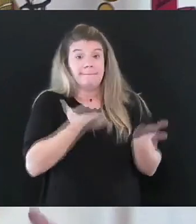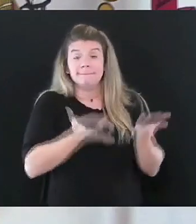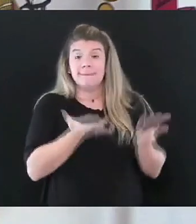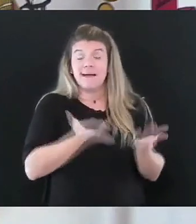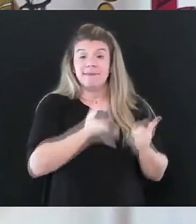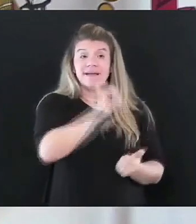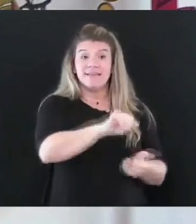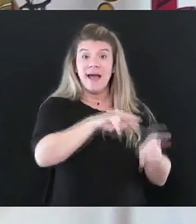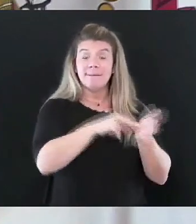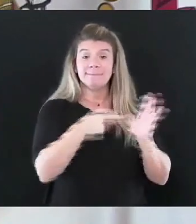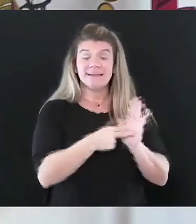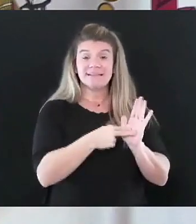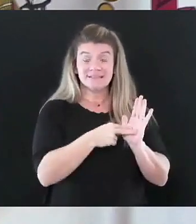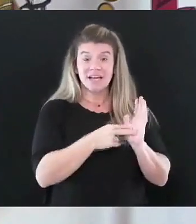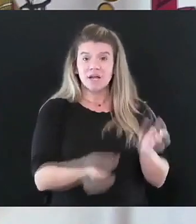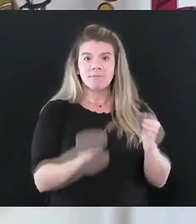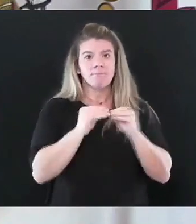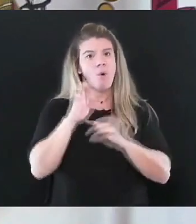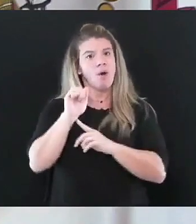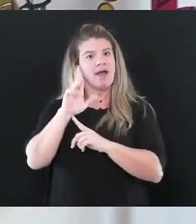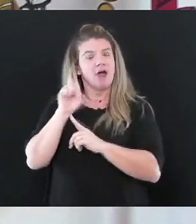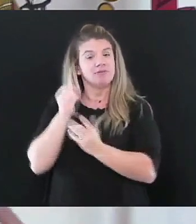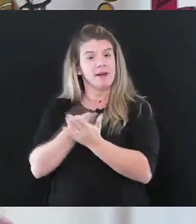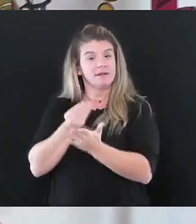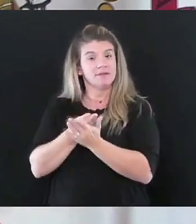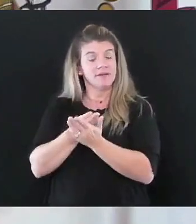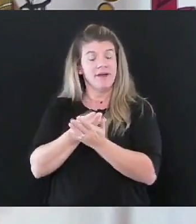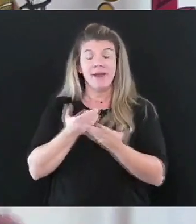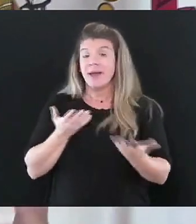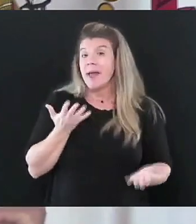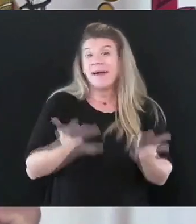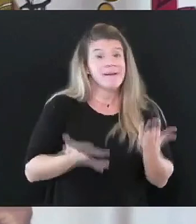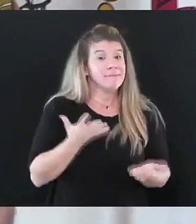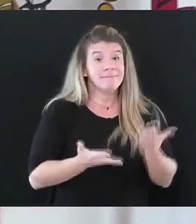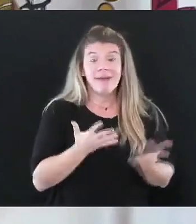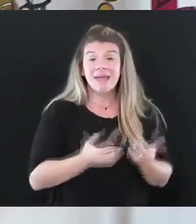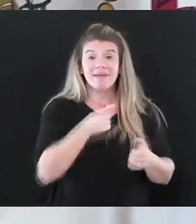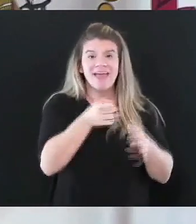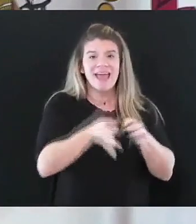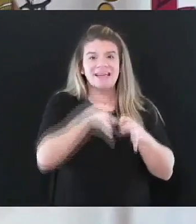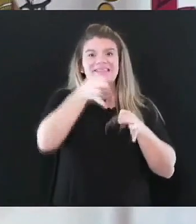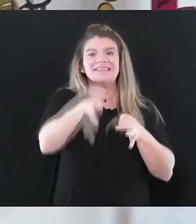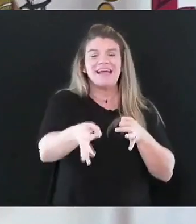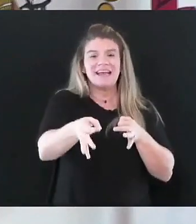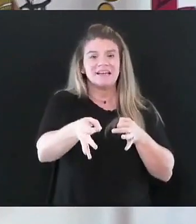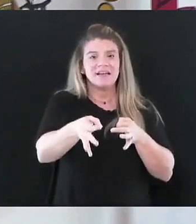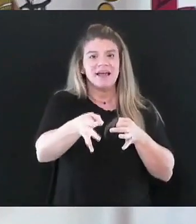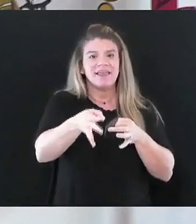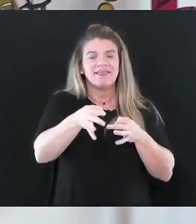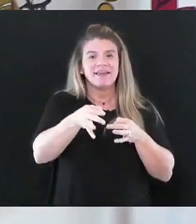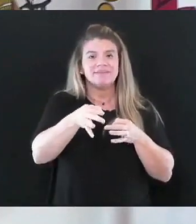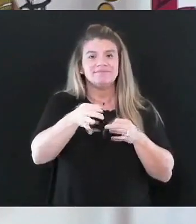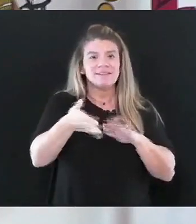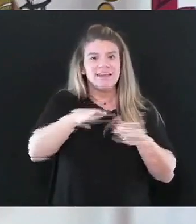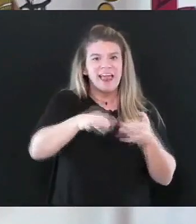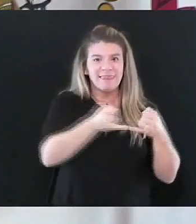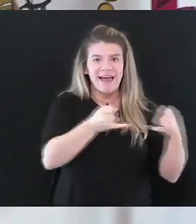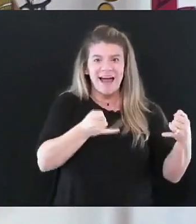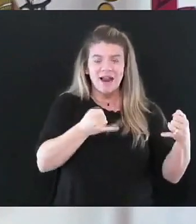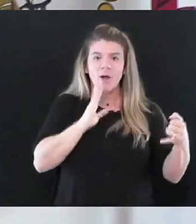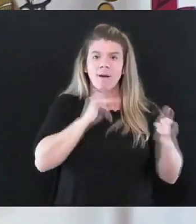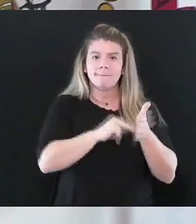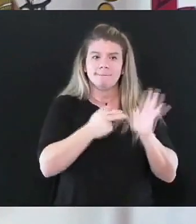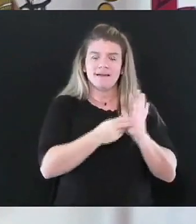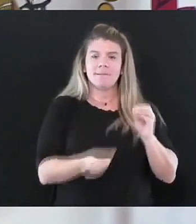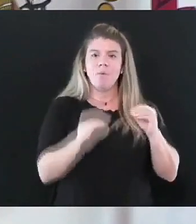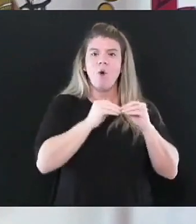get more CARES money that come, and it may very well be that they extend the deadlines to where we'll have longer